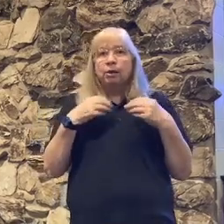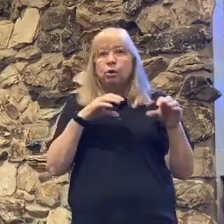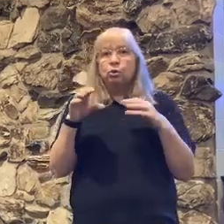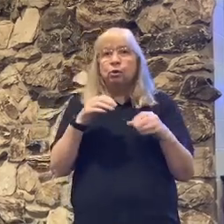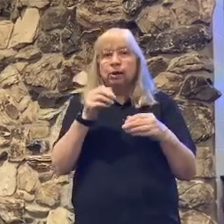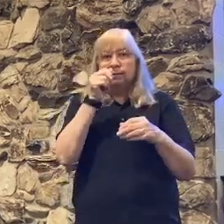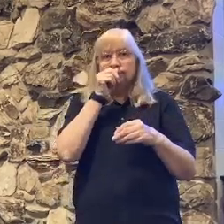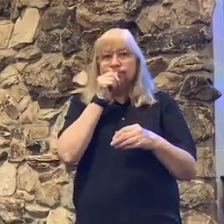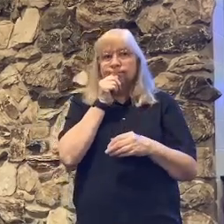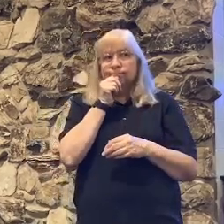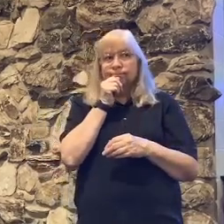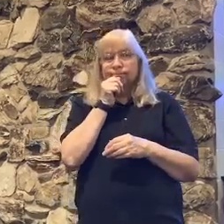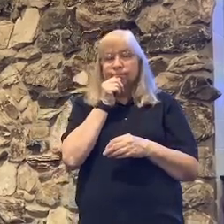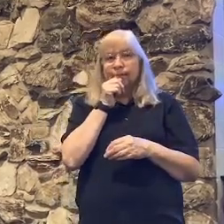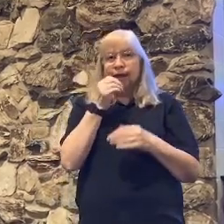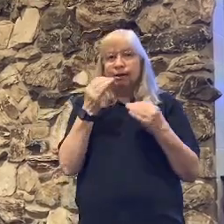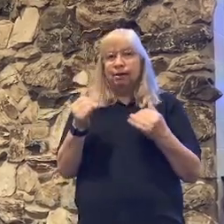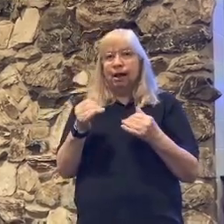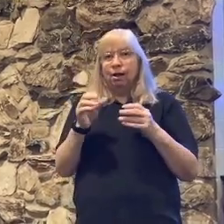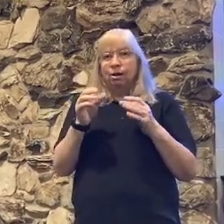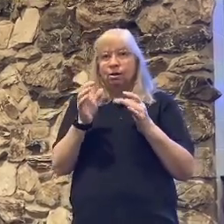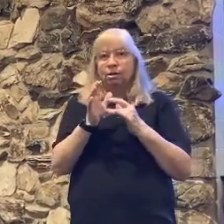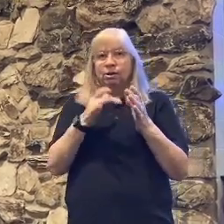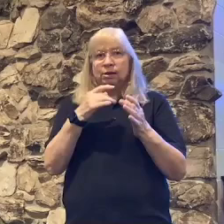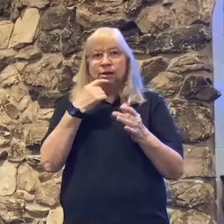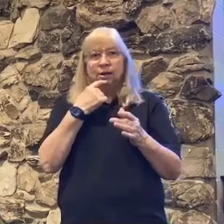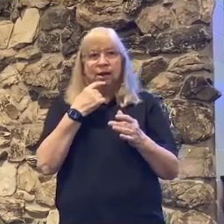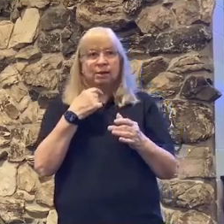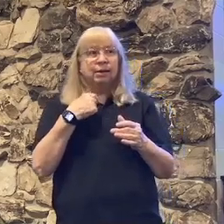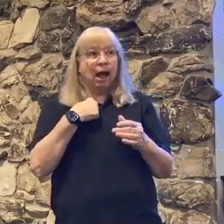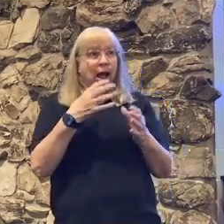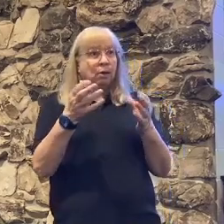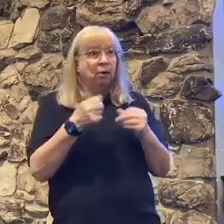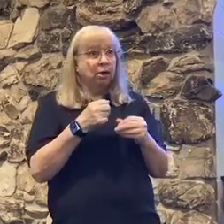And now Jesus is saying, I want you to go out and I want you to make it public.